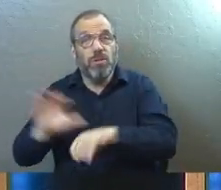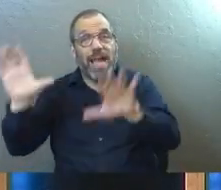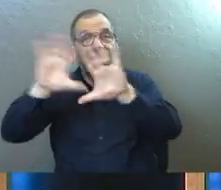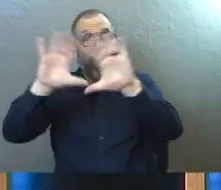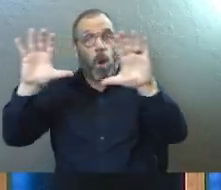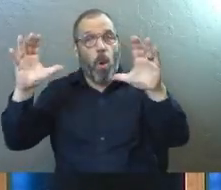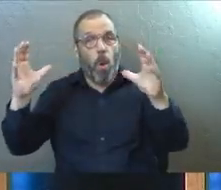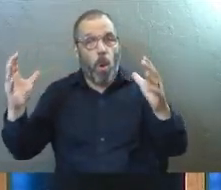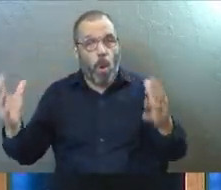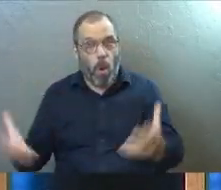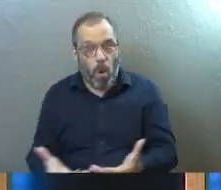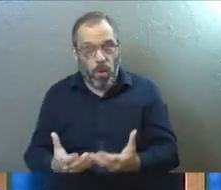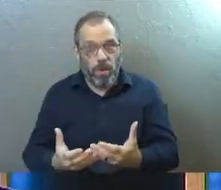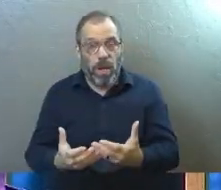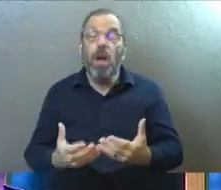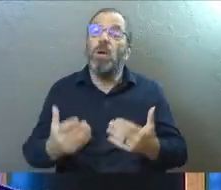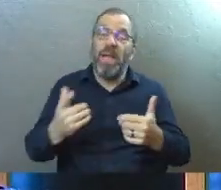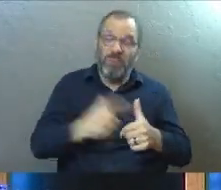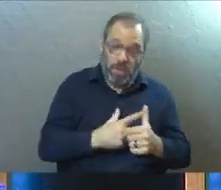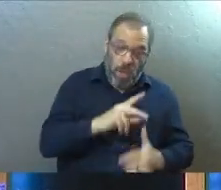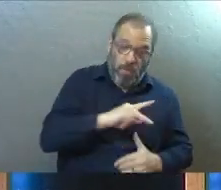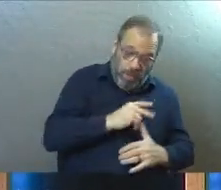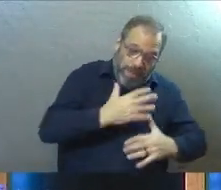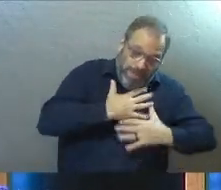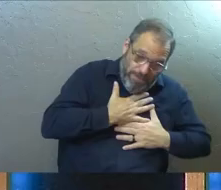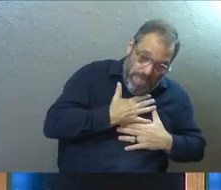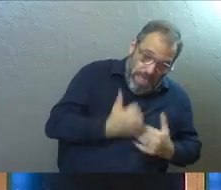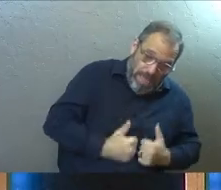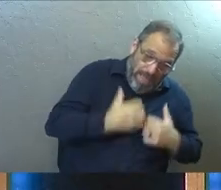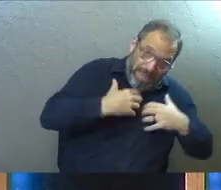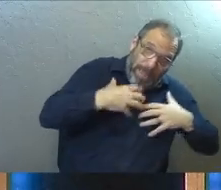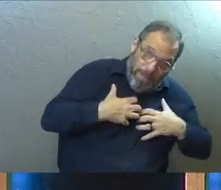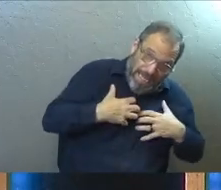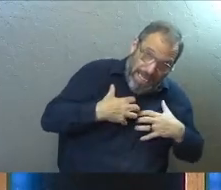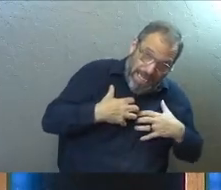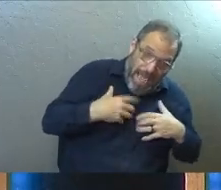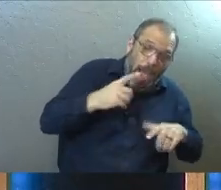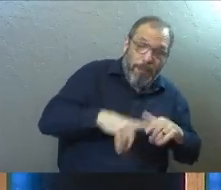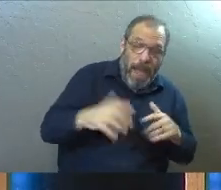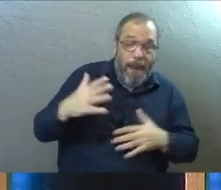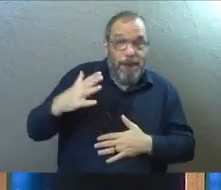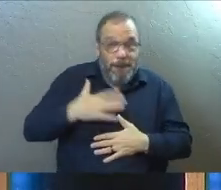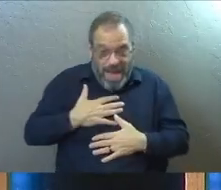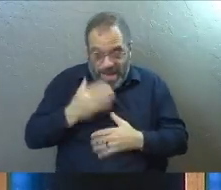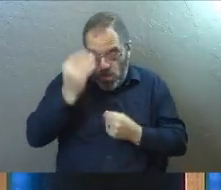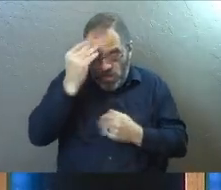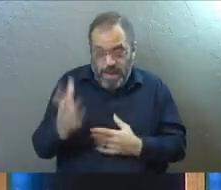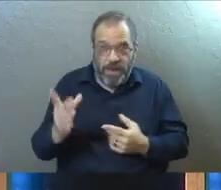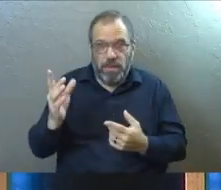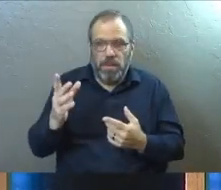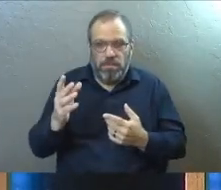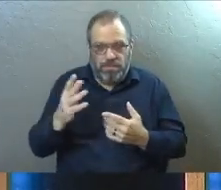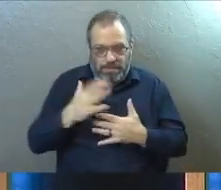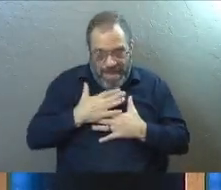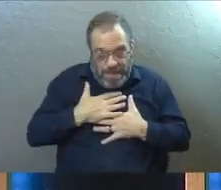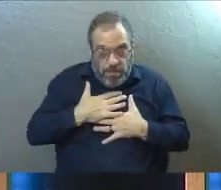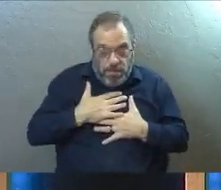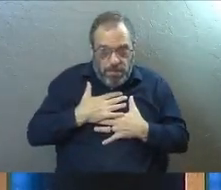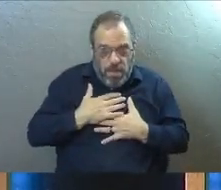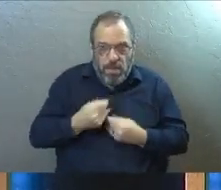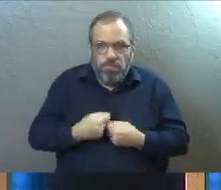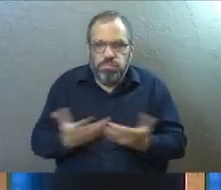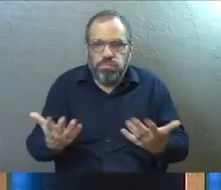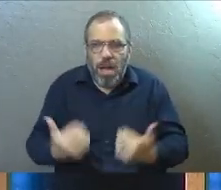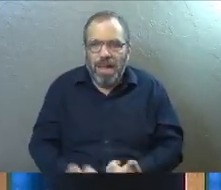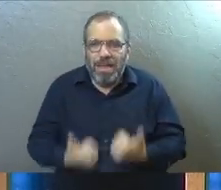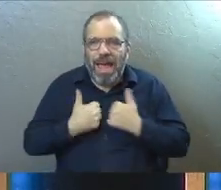whole. So it brings it to me. God uses it to bring life to me, but he also uses my obedience individually to